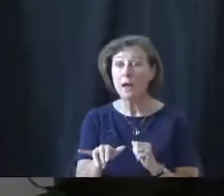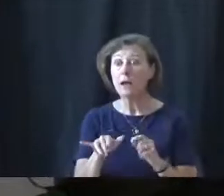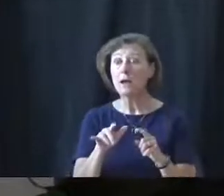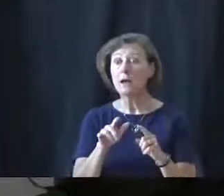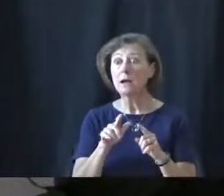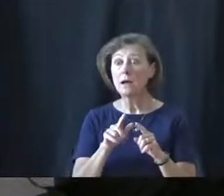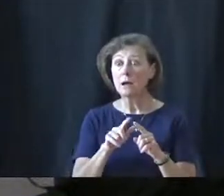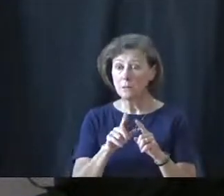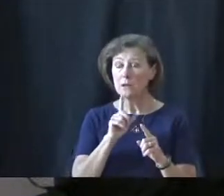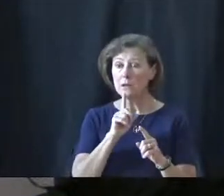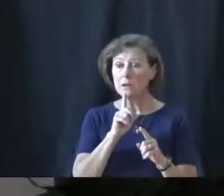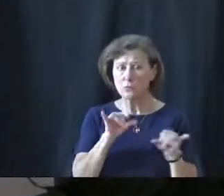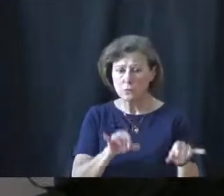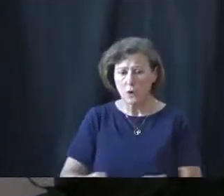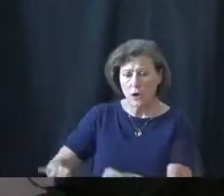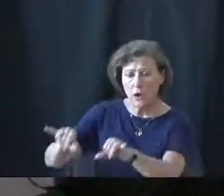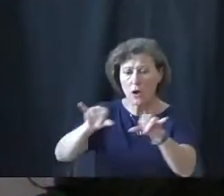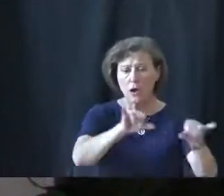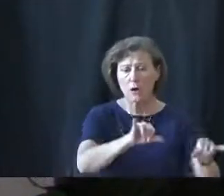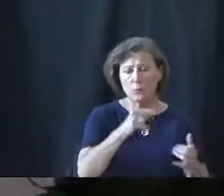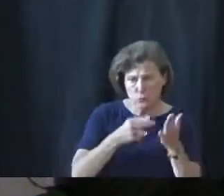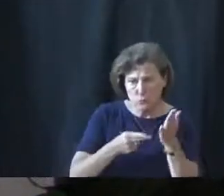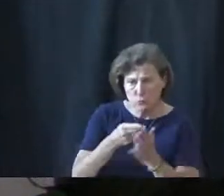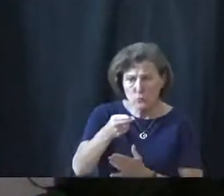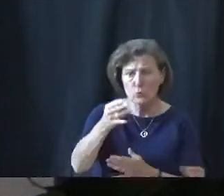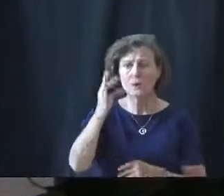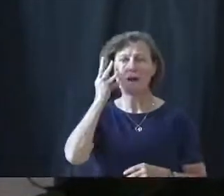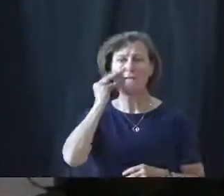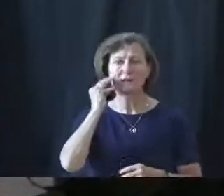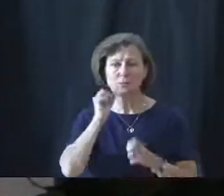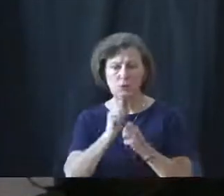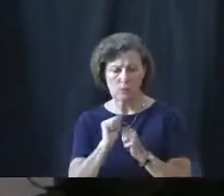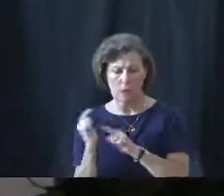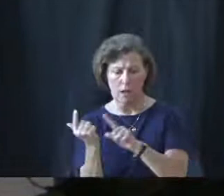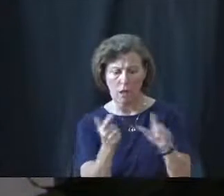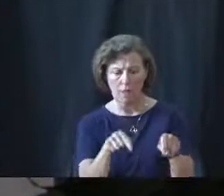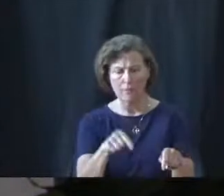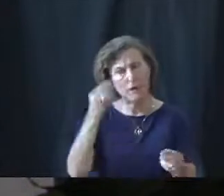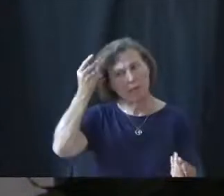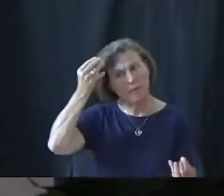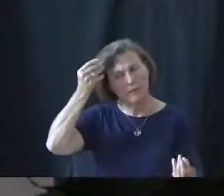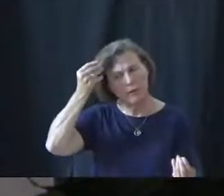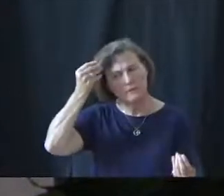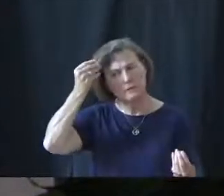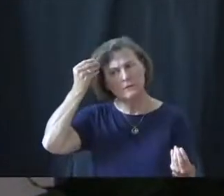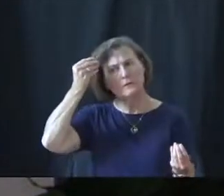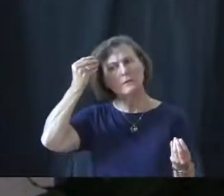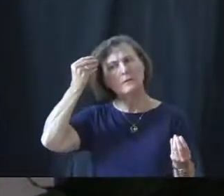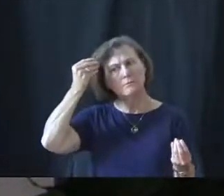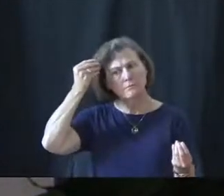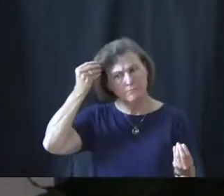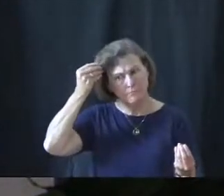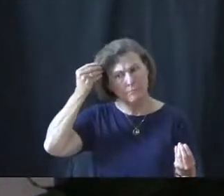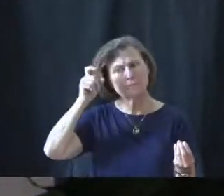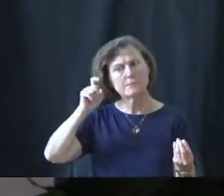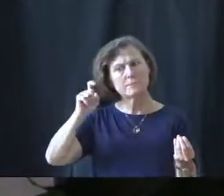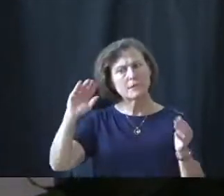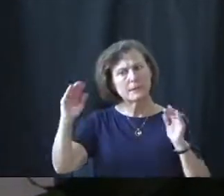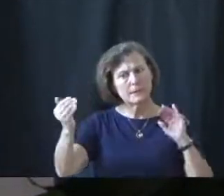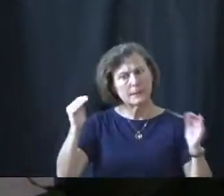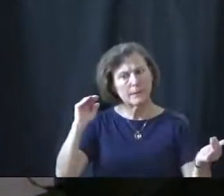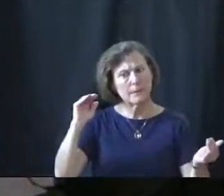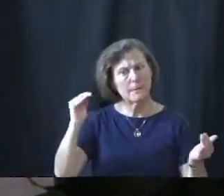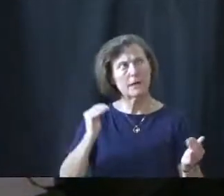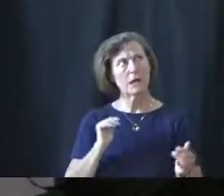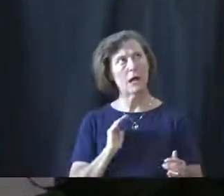common truth of experience in all the reflections, and something to compare to our own stories of loss